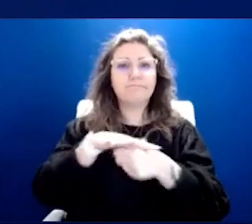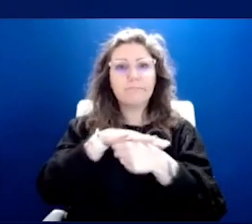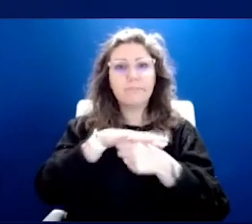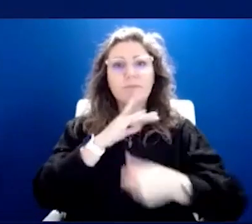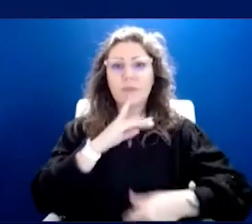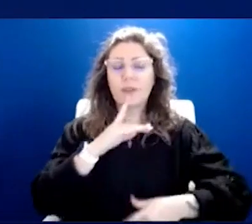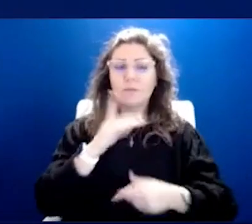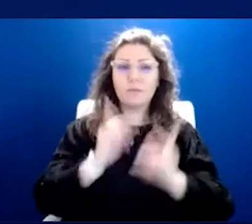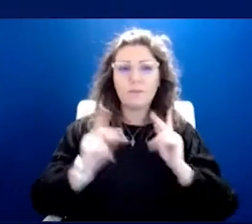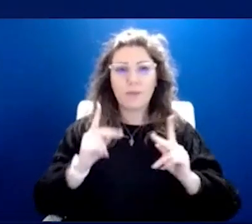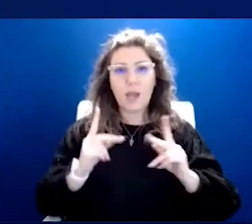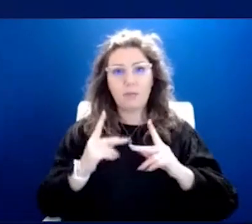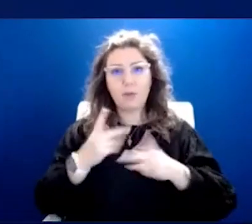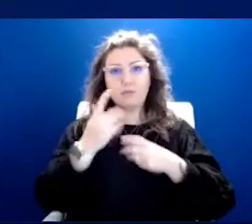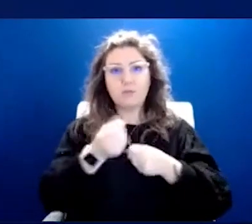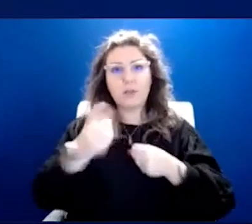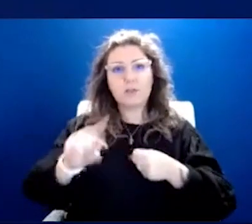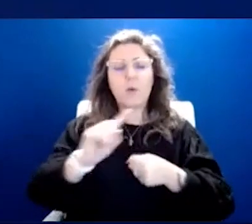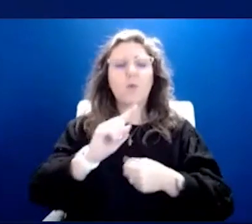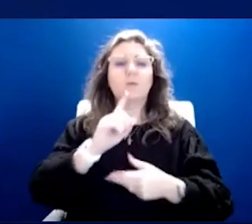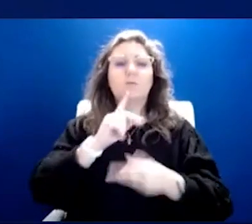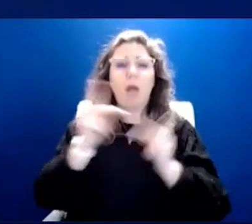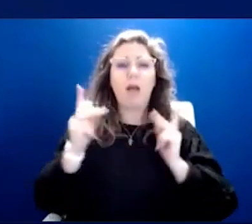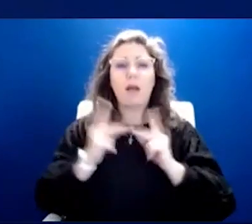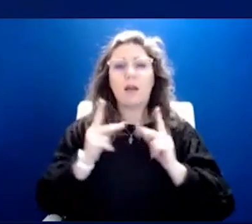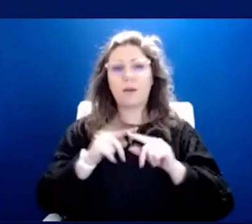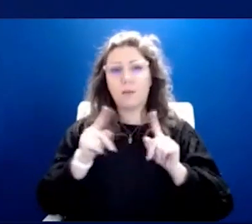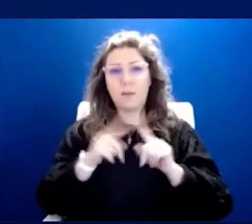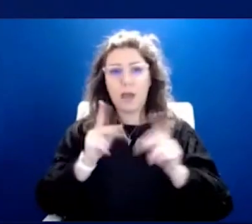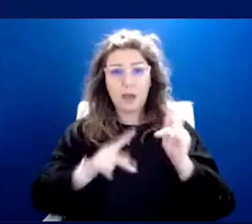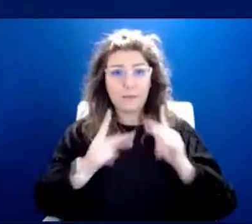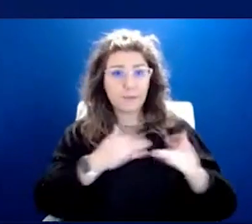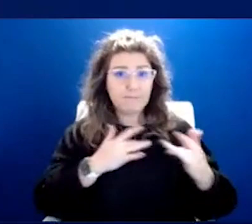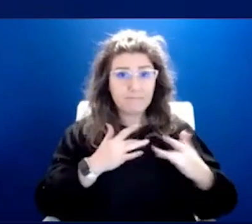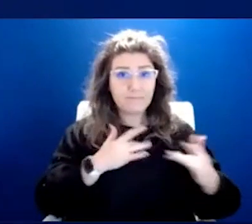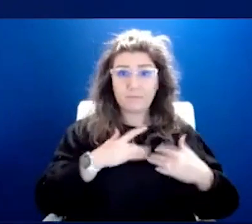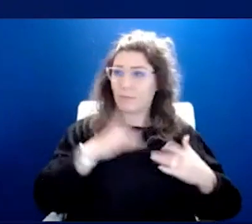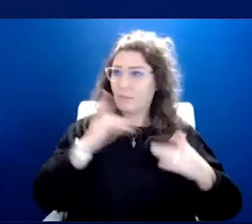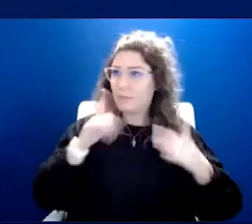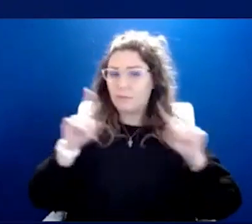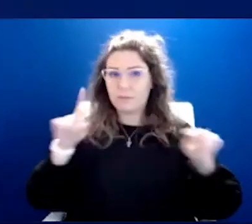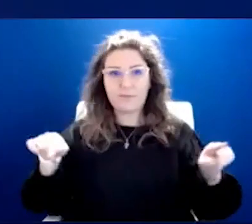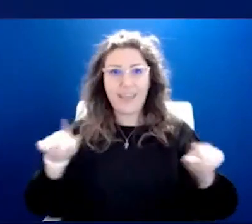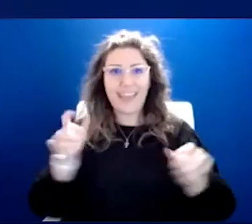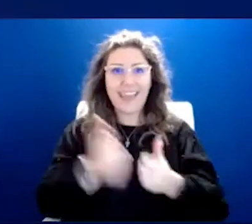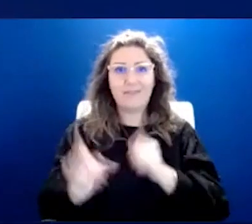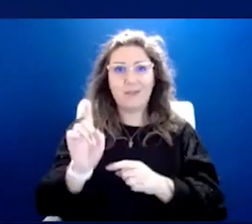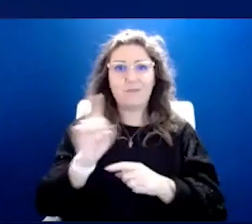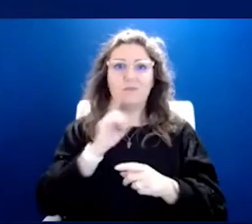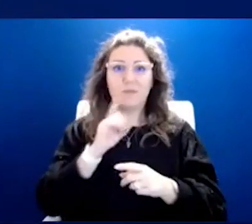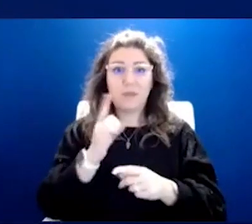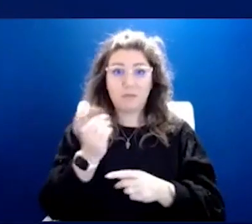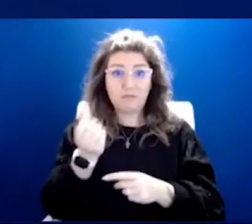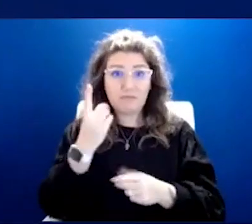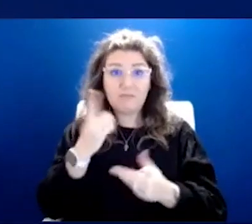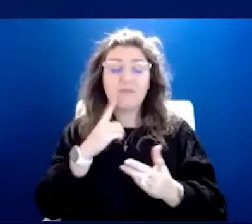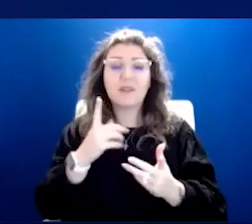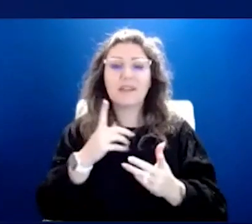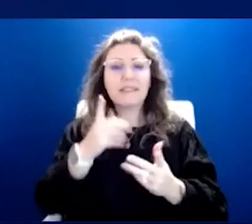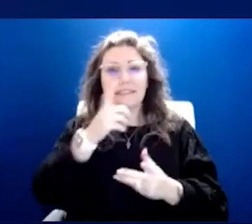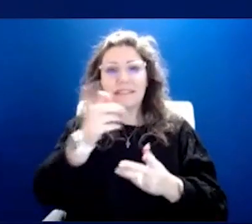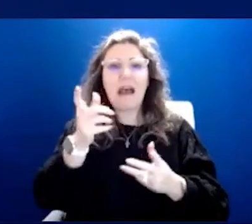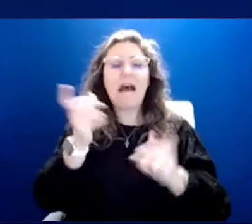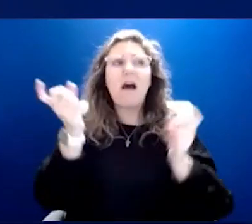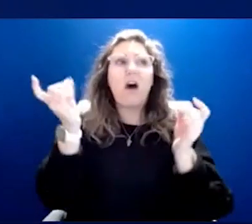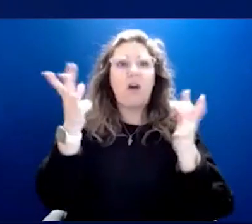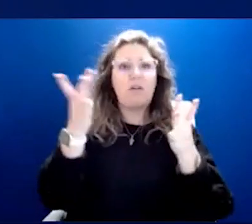those institutions. But people's concerns are all over the map. Some of them, it's not terrible that people have concerns and